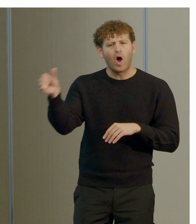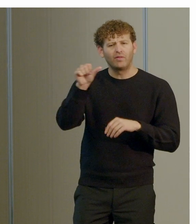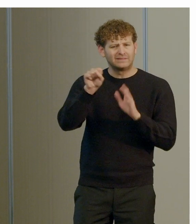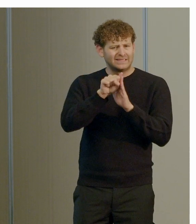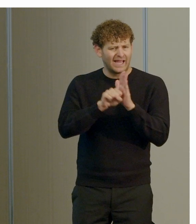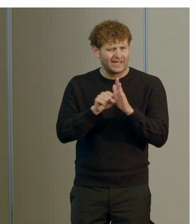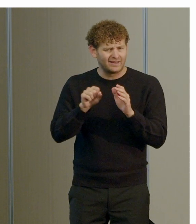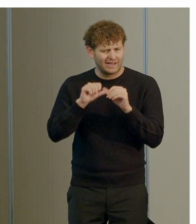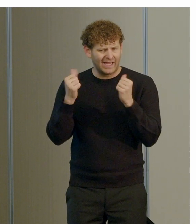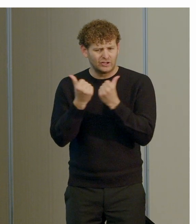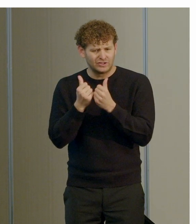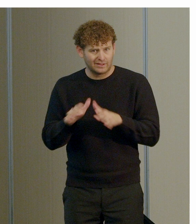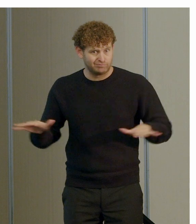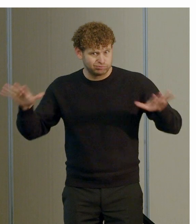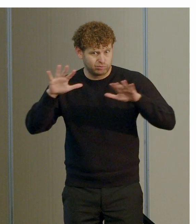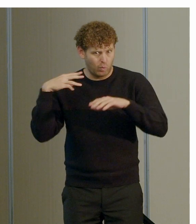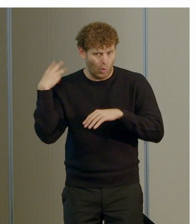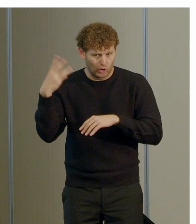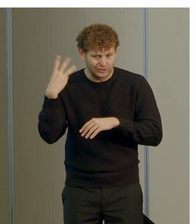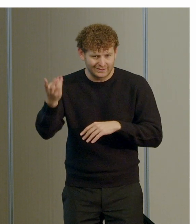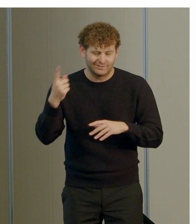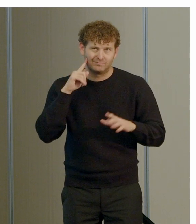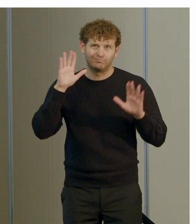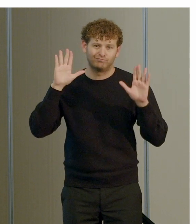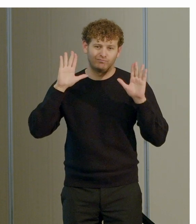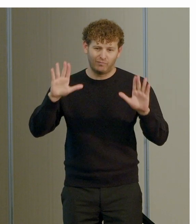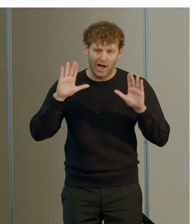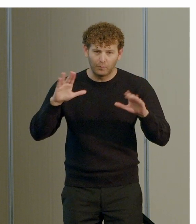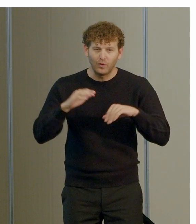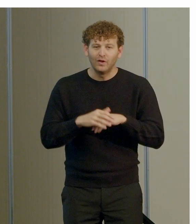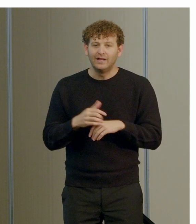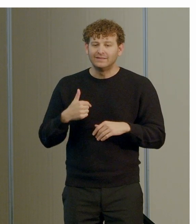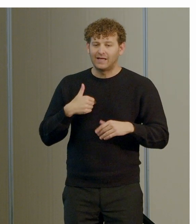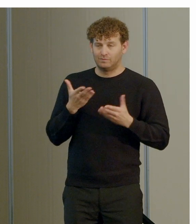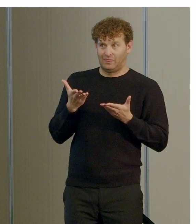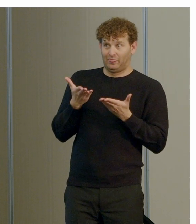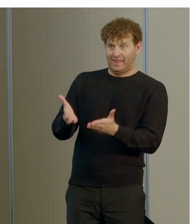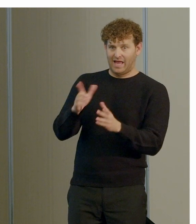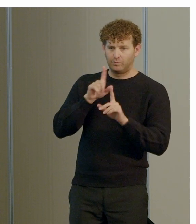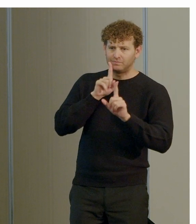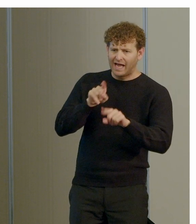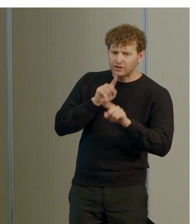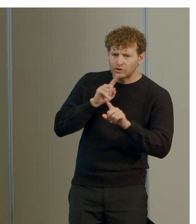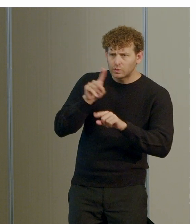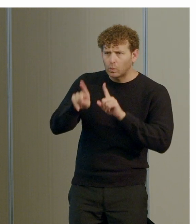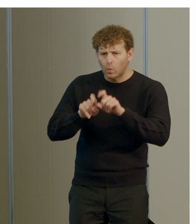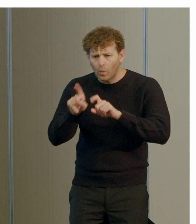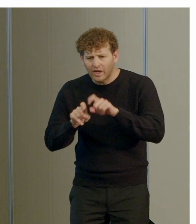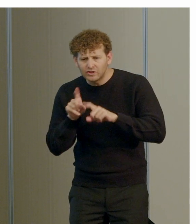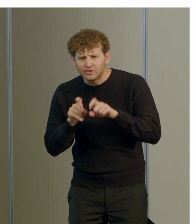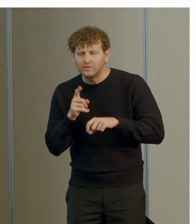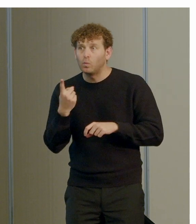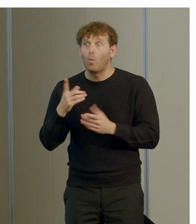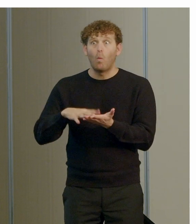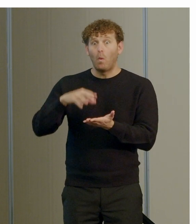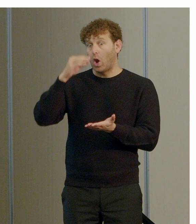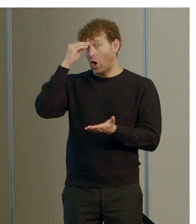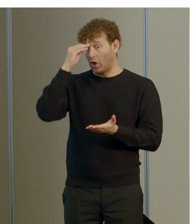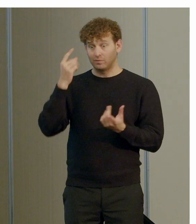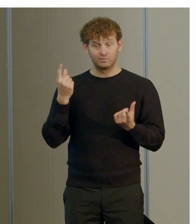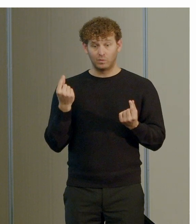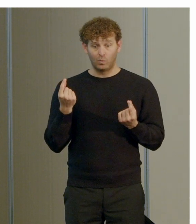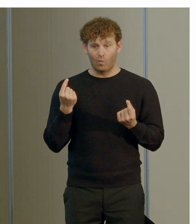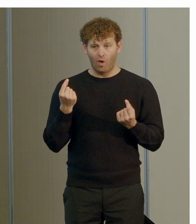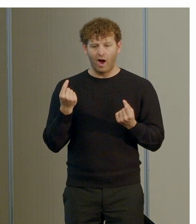was there to do answer any questions. And one of the takeaways I think from that is there's some low-hanging fruit when it comes to